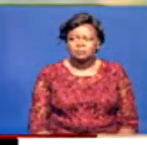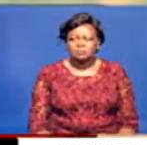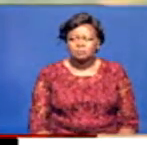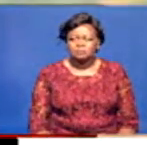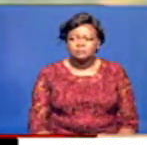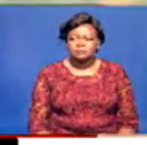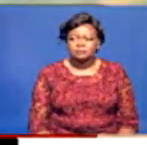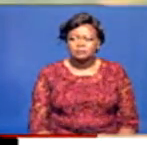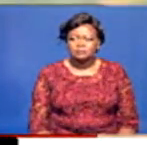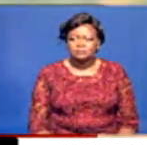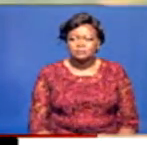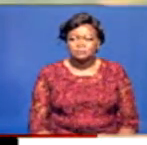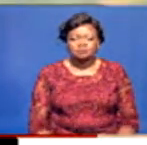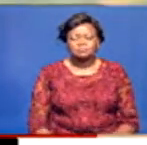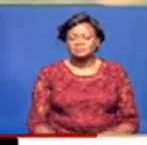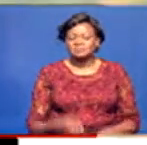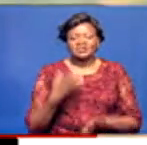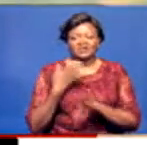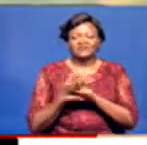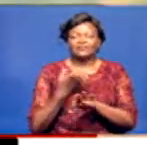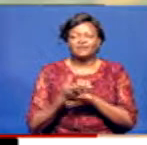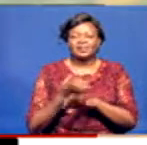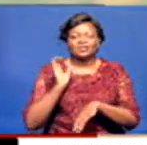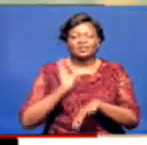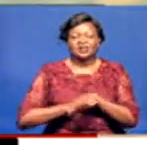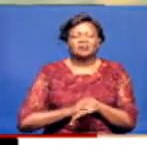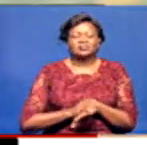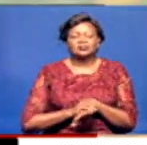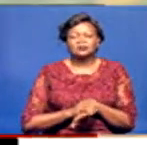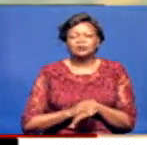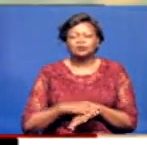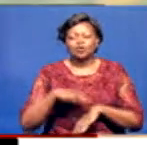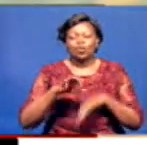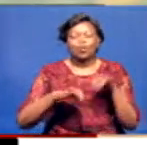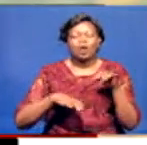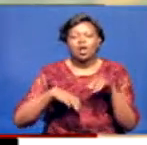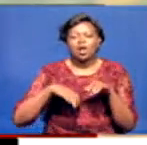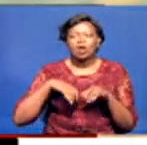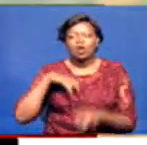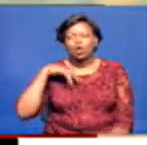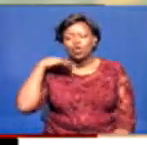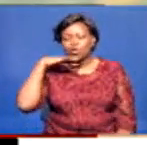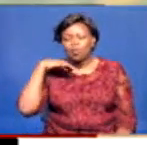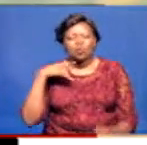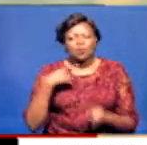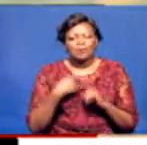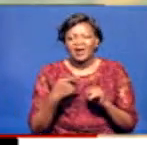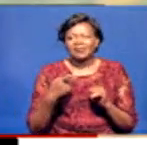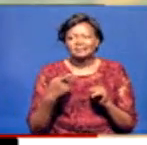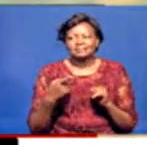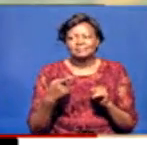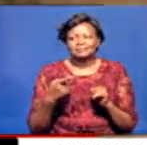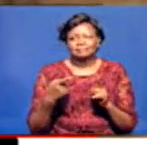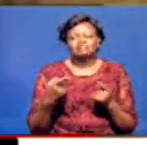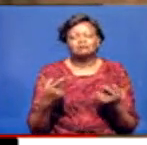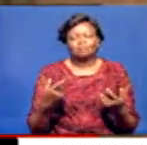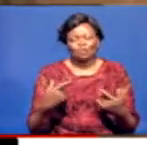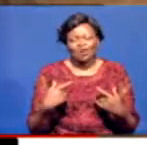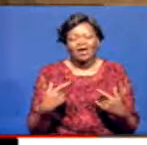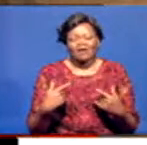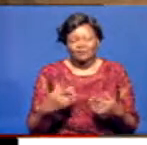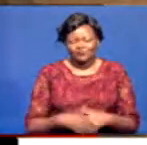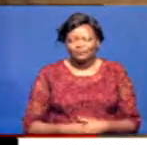It's pretty hard to find wild dogs nowadays, and Elngwesi is one of the places that at least we report them once in a month.